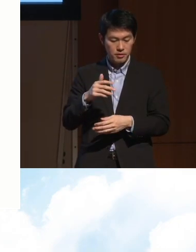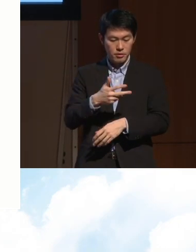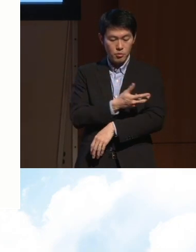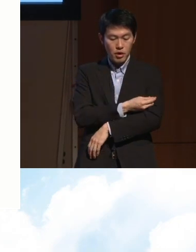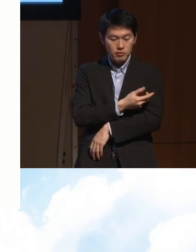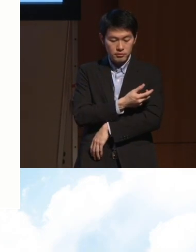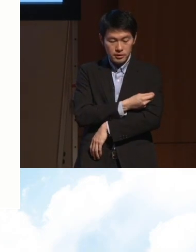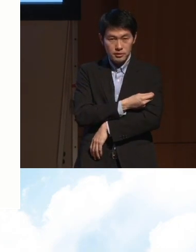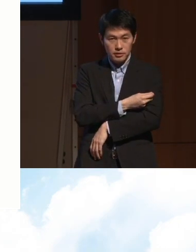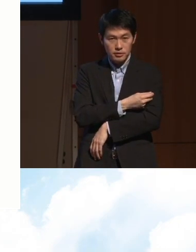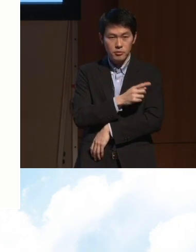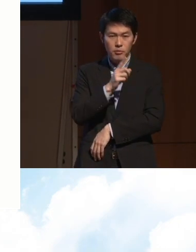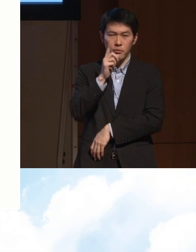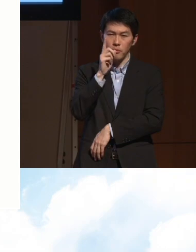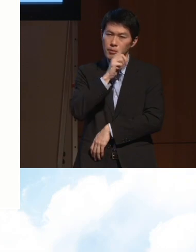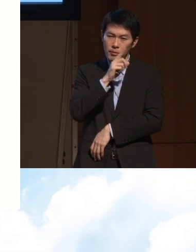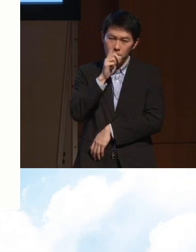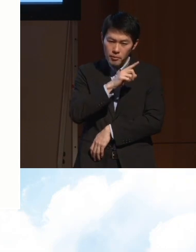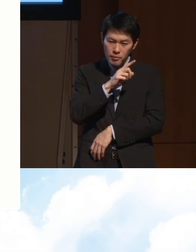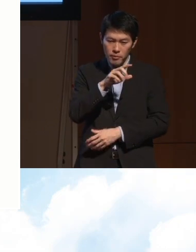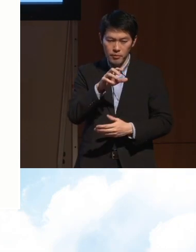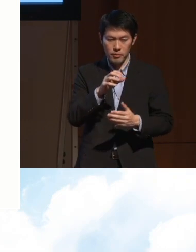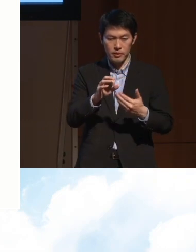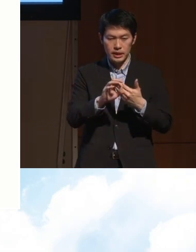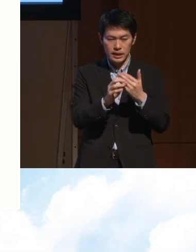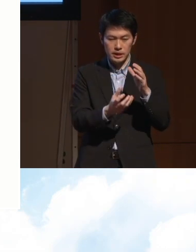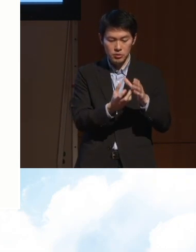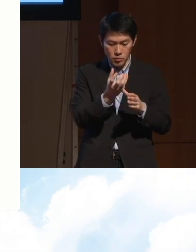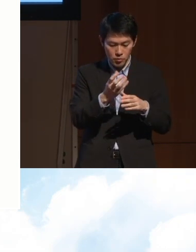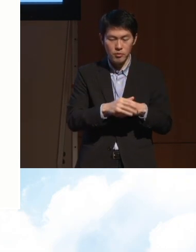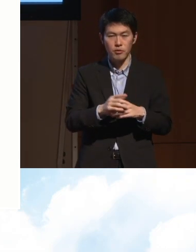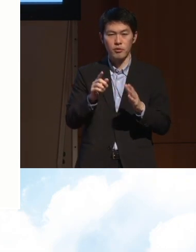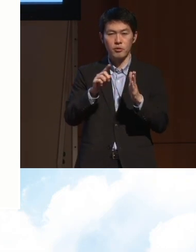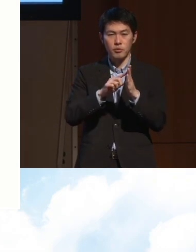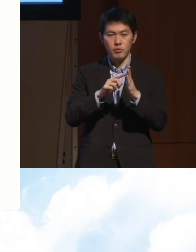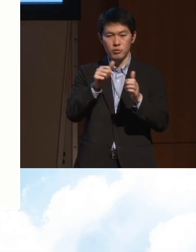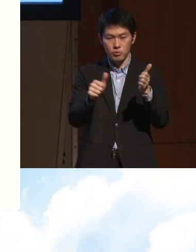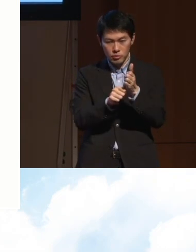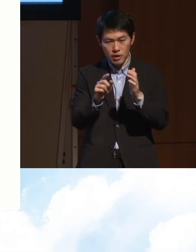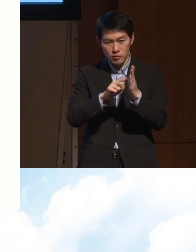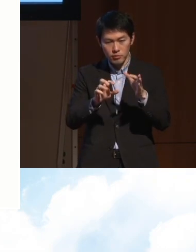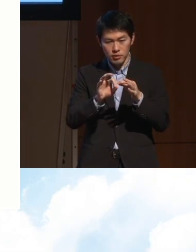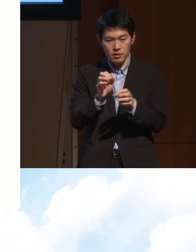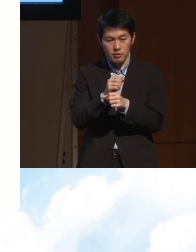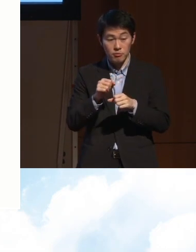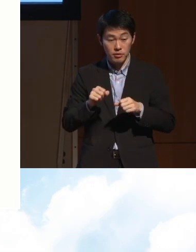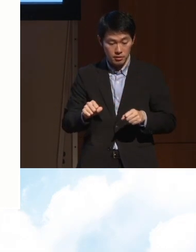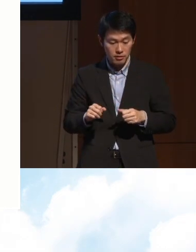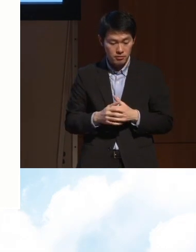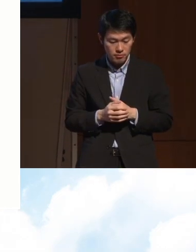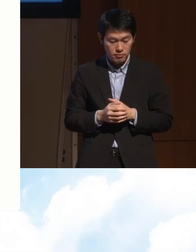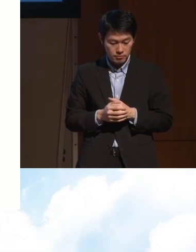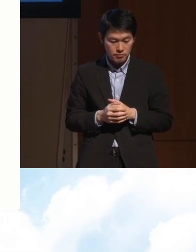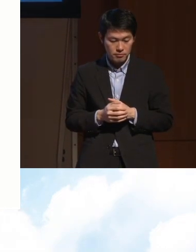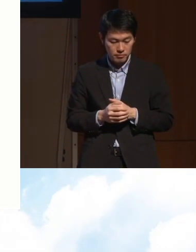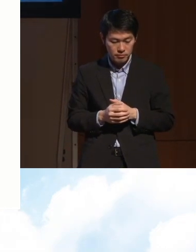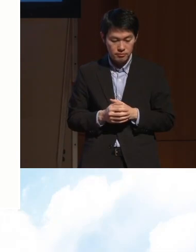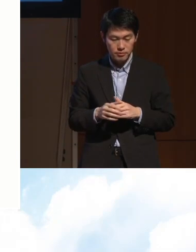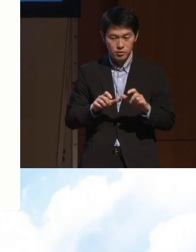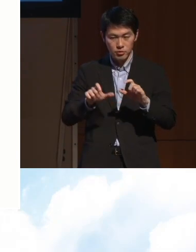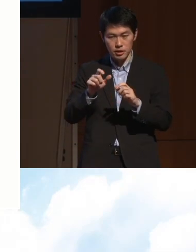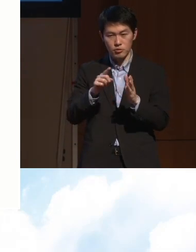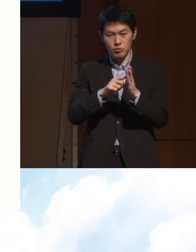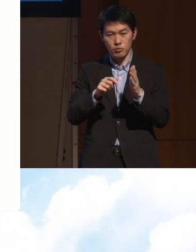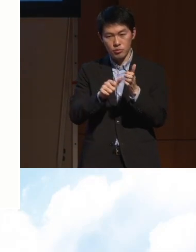messenger RNA vaccines with less adverse effects.